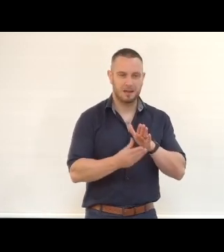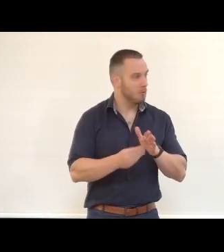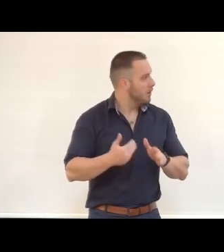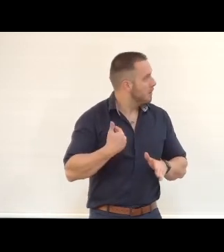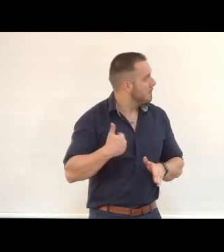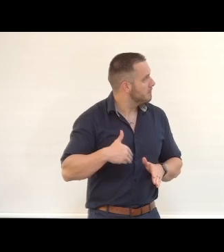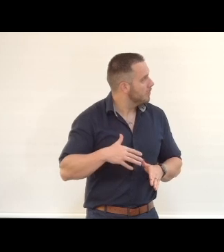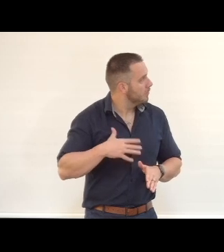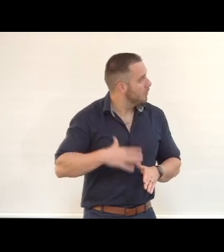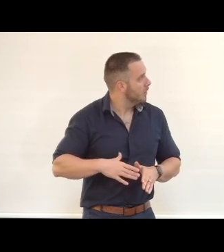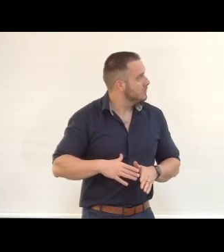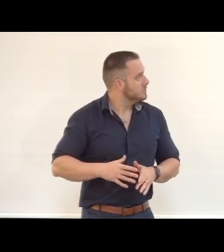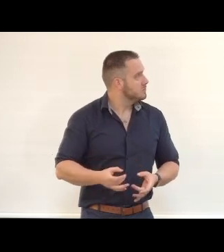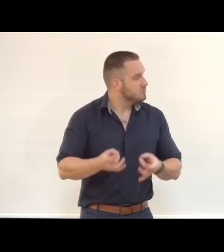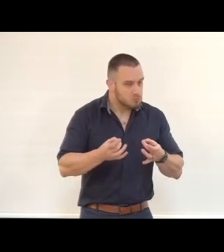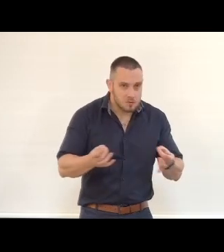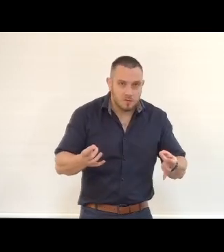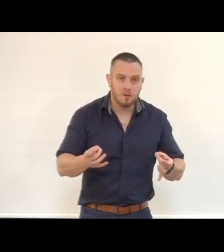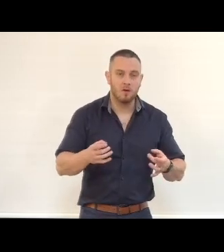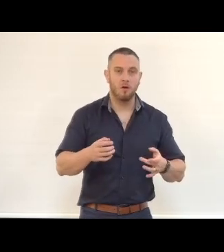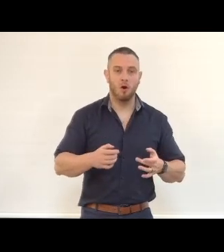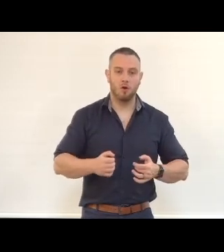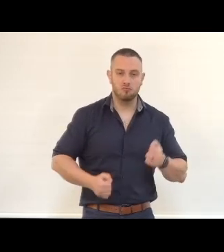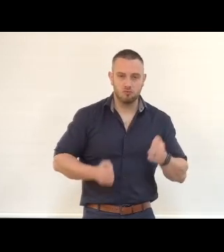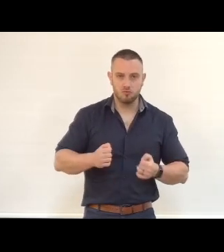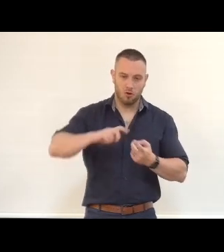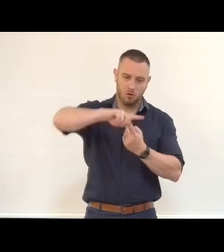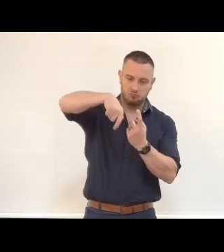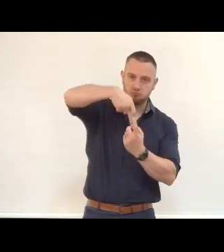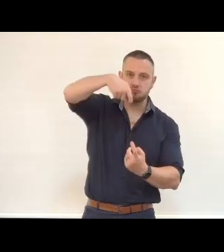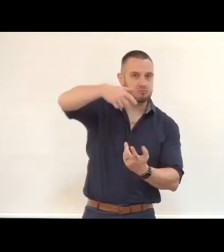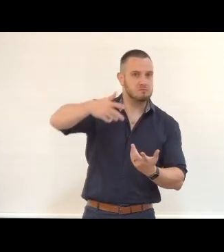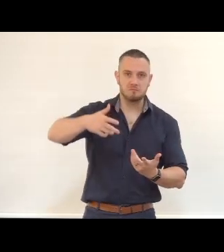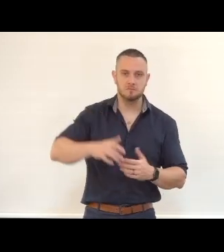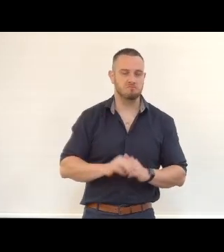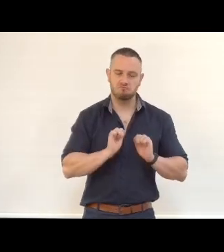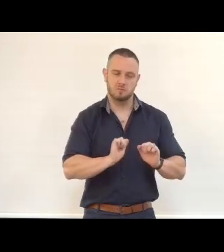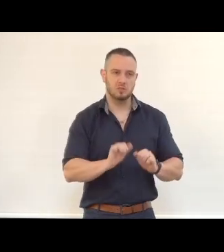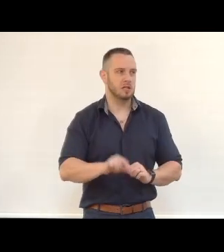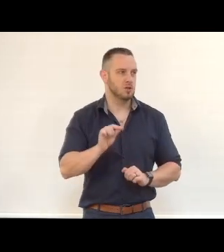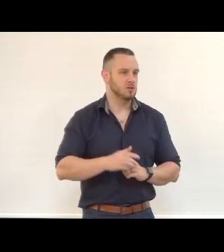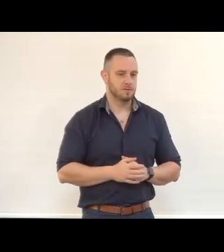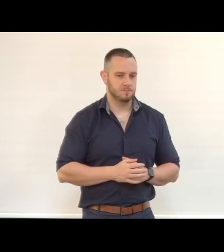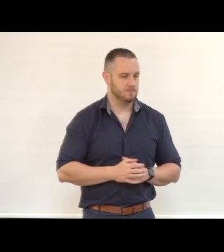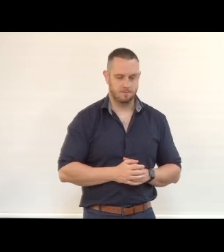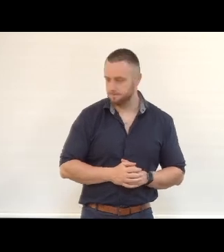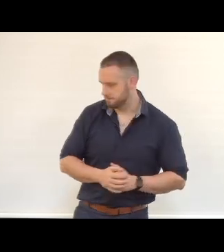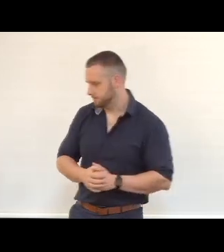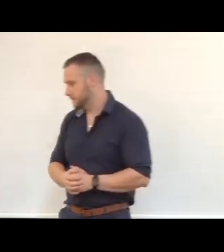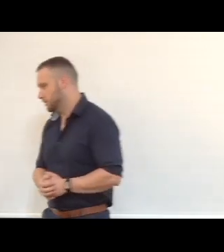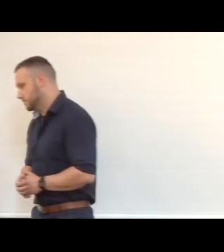preferred doing badminton, or there was someone who did a trapeze show, stuff like that was all possible.